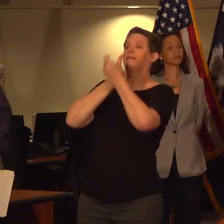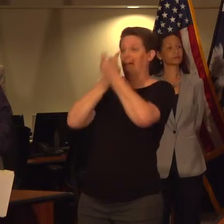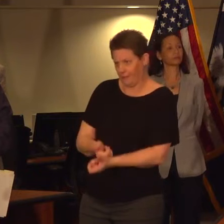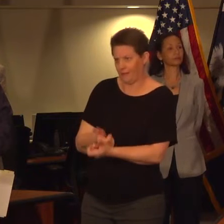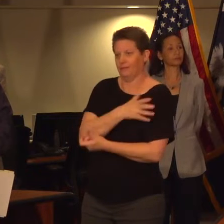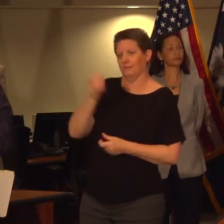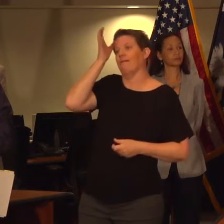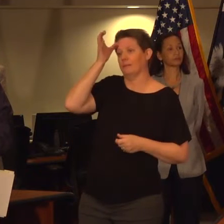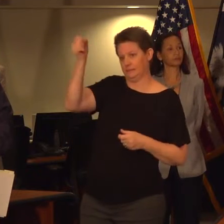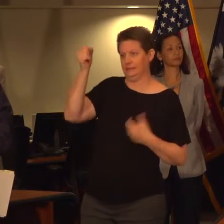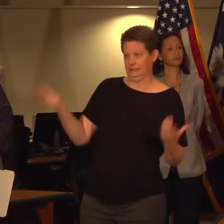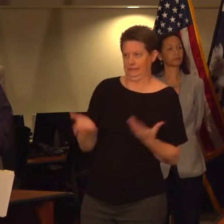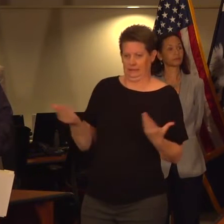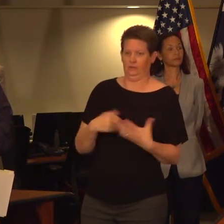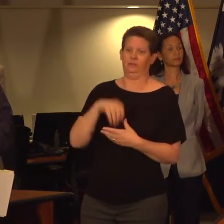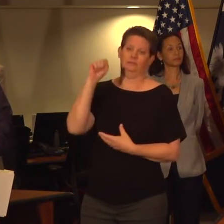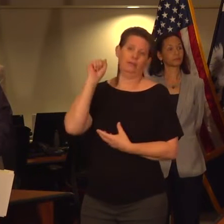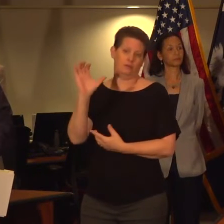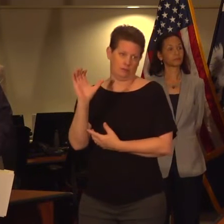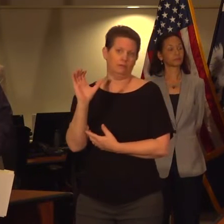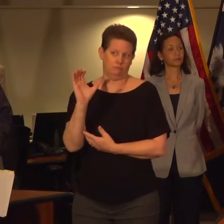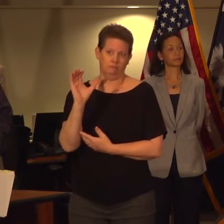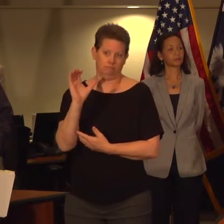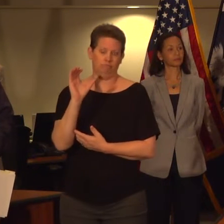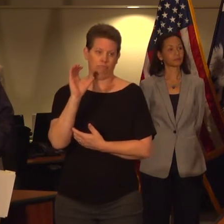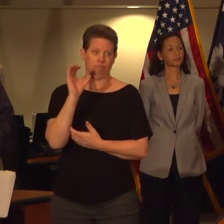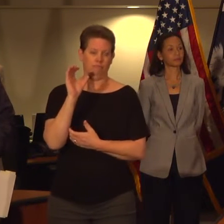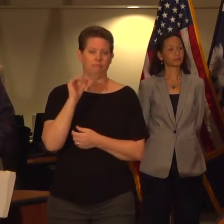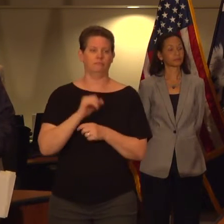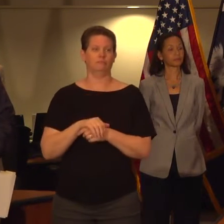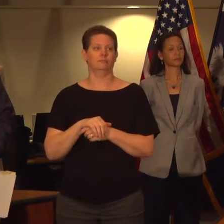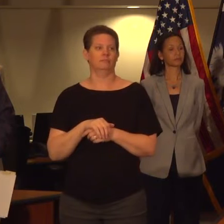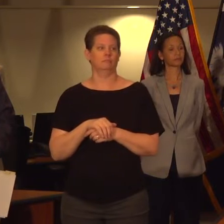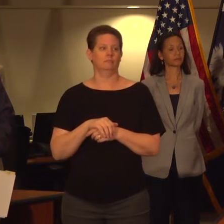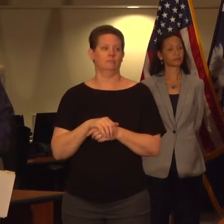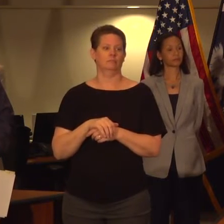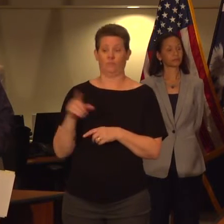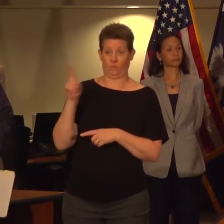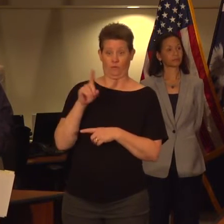common sense in our state. And the restrictions that we